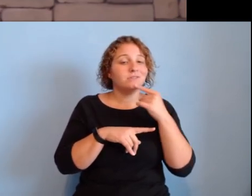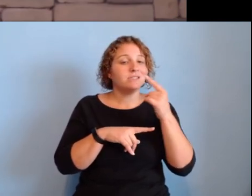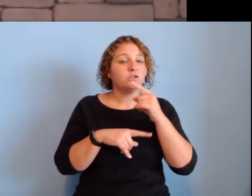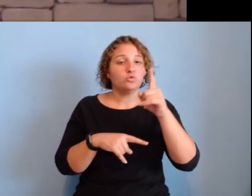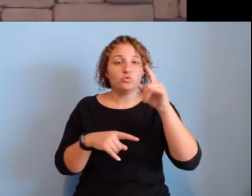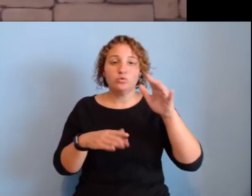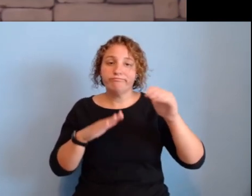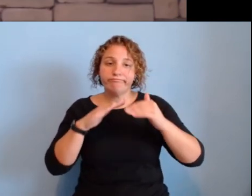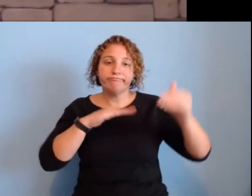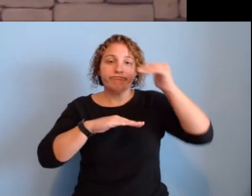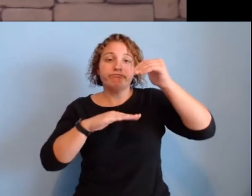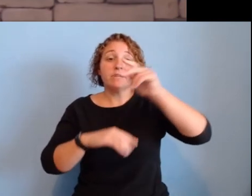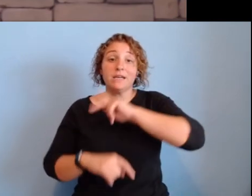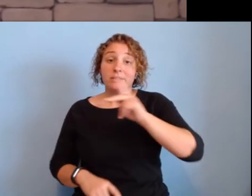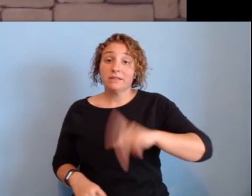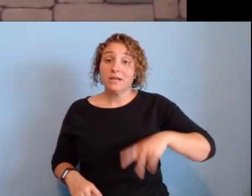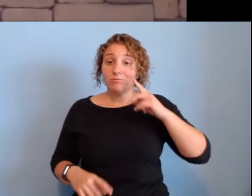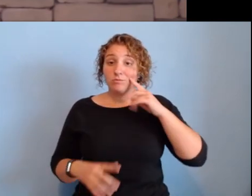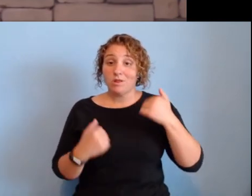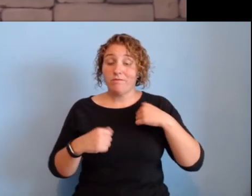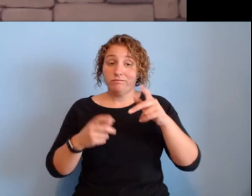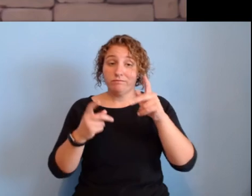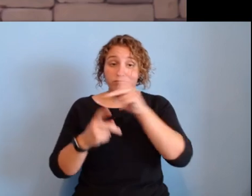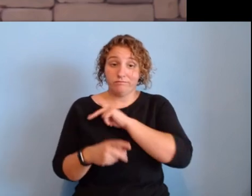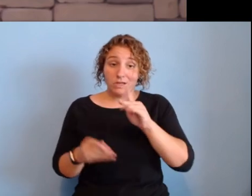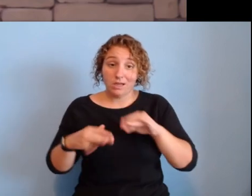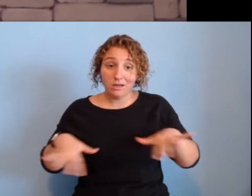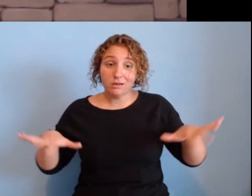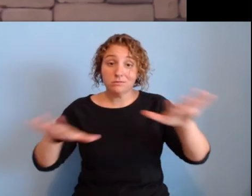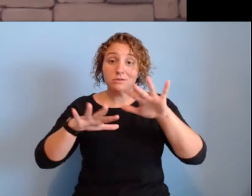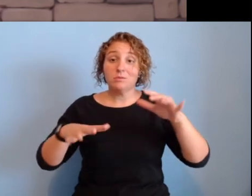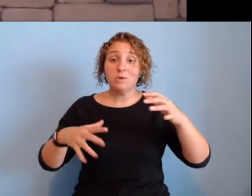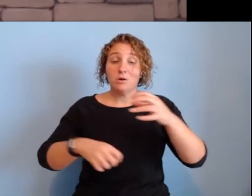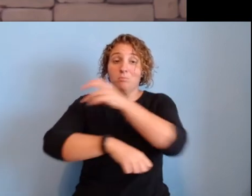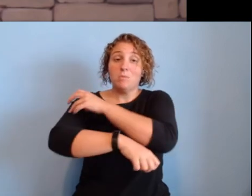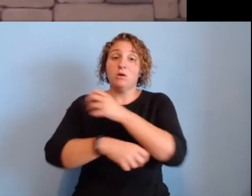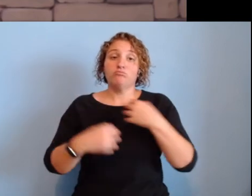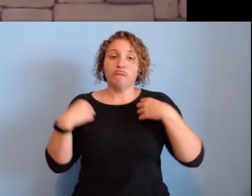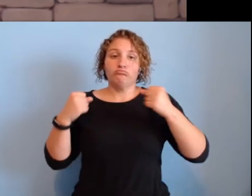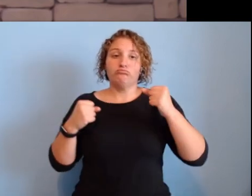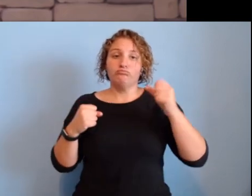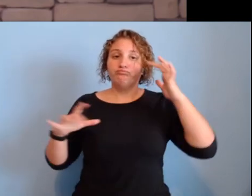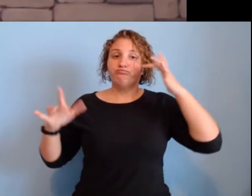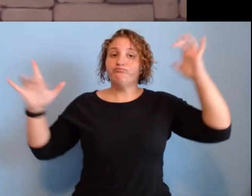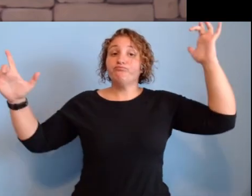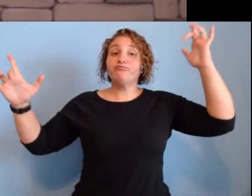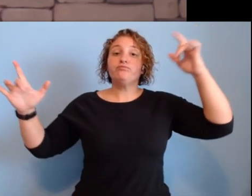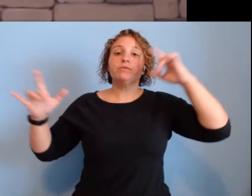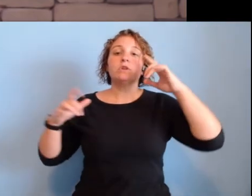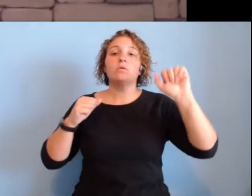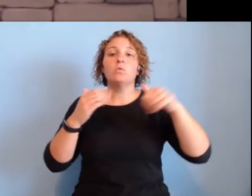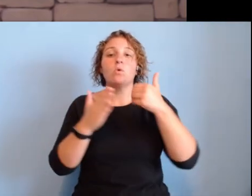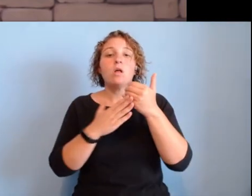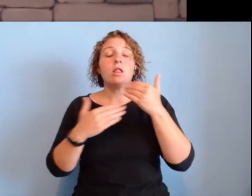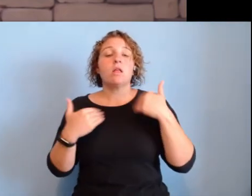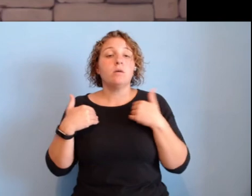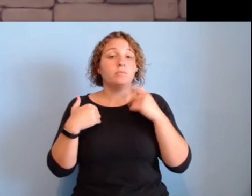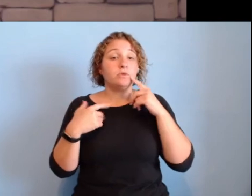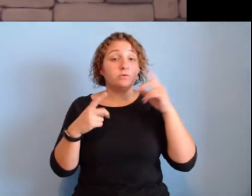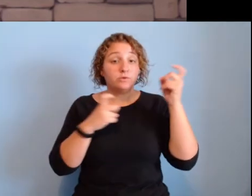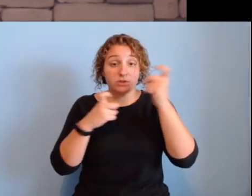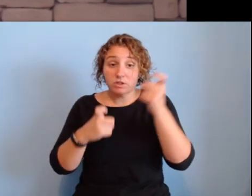given thee a kingdom, power and strength and glory. And wheresoever the children of men dwell, the beasts of the field and the fowls of the heaven hath he